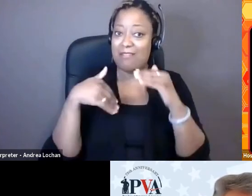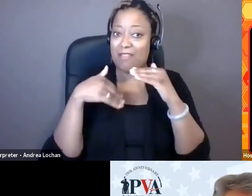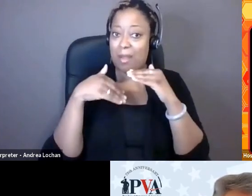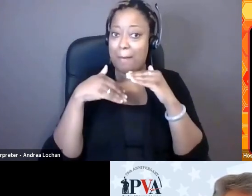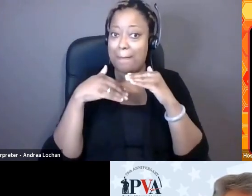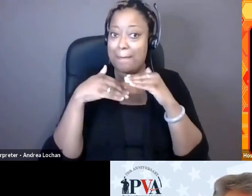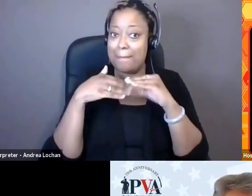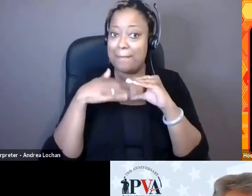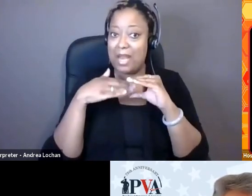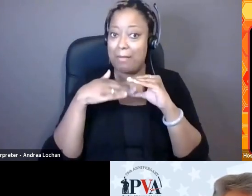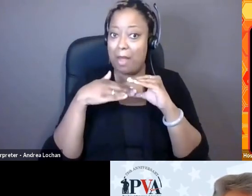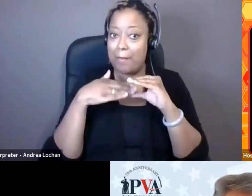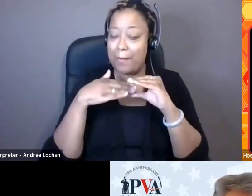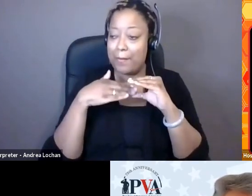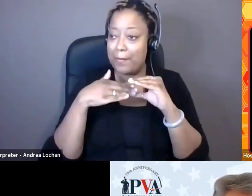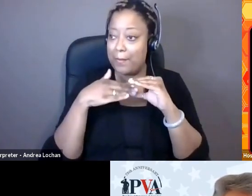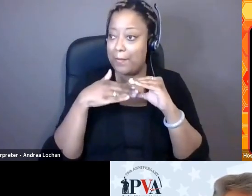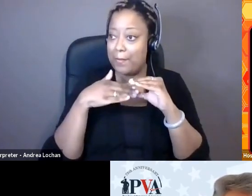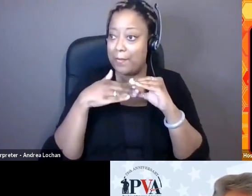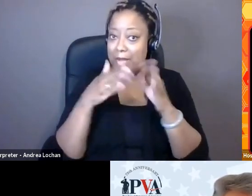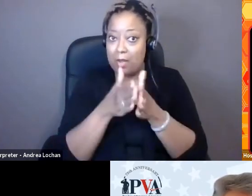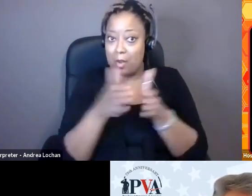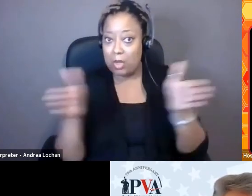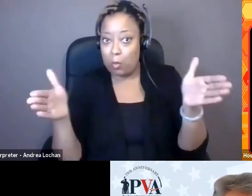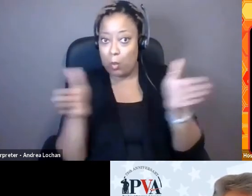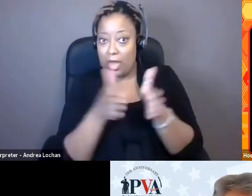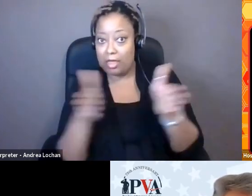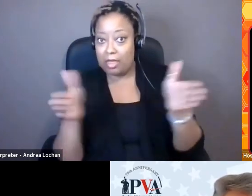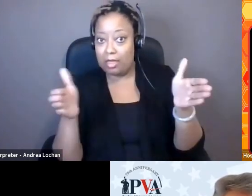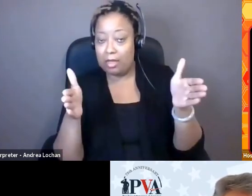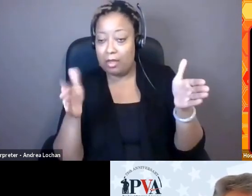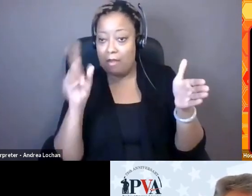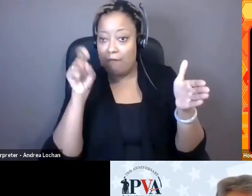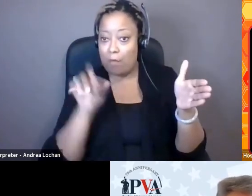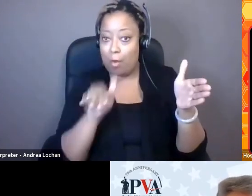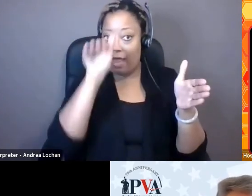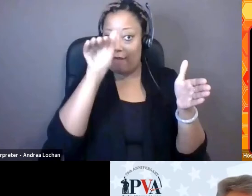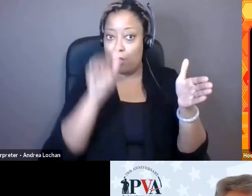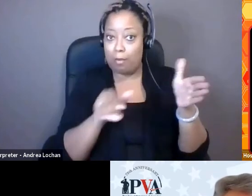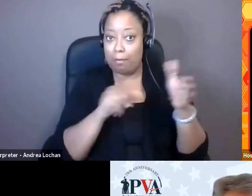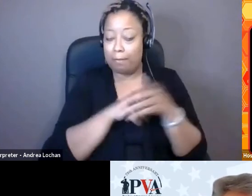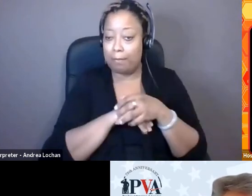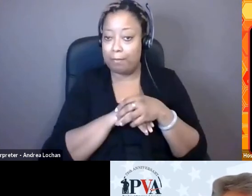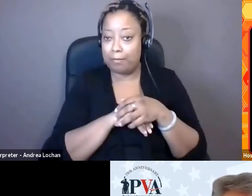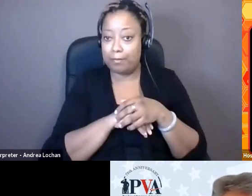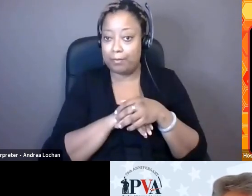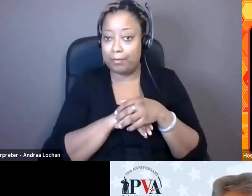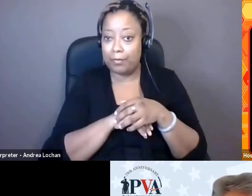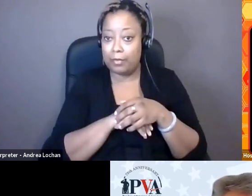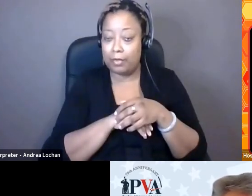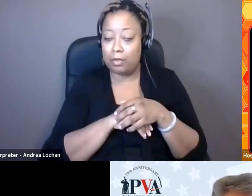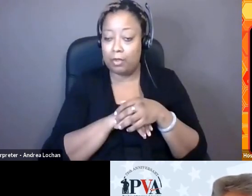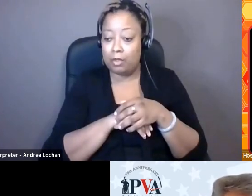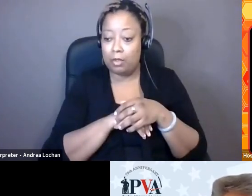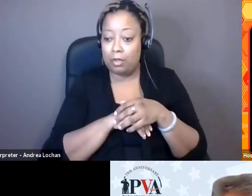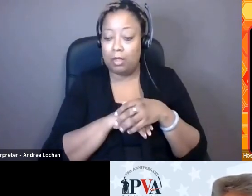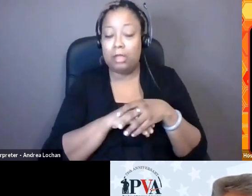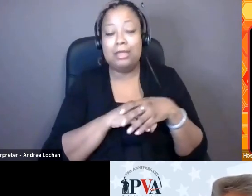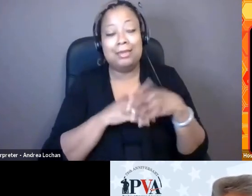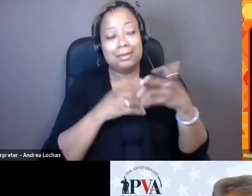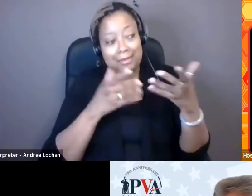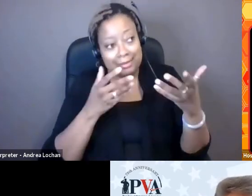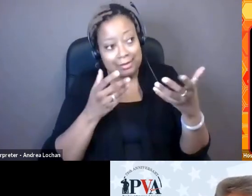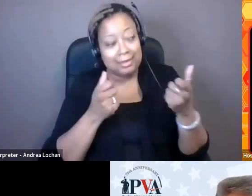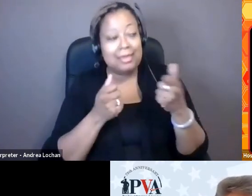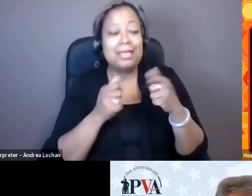stairway width needed for a platform lift? Well, it really is based